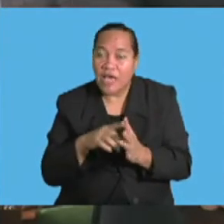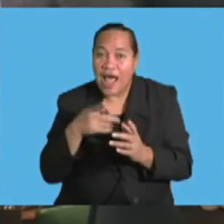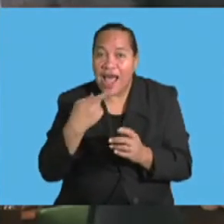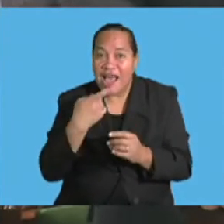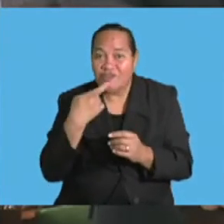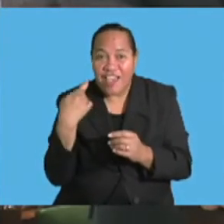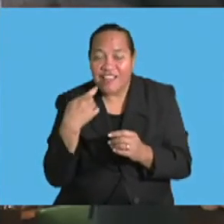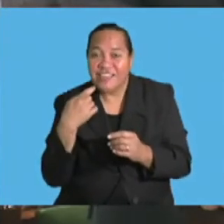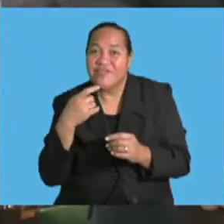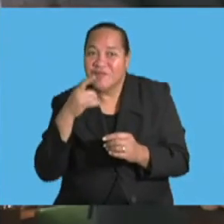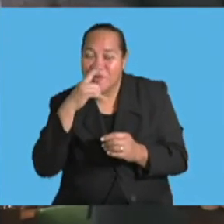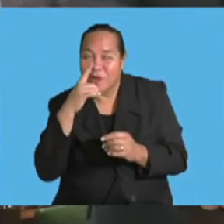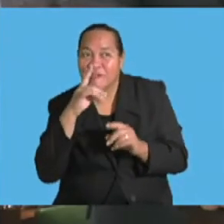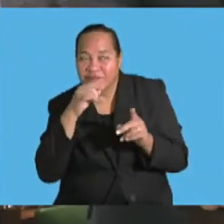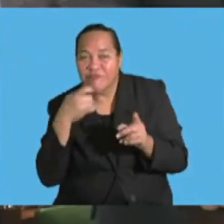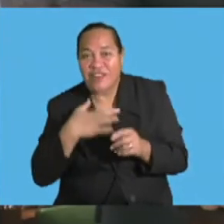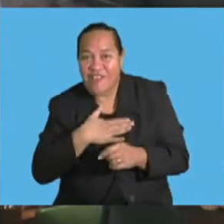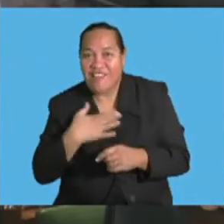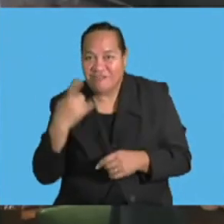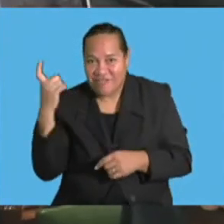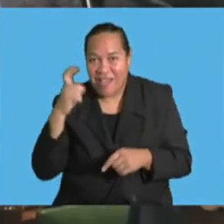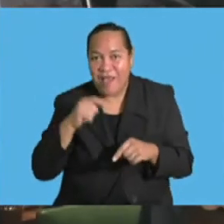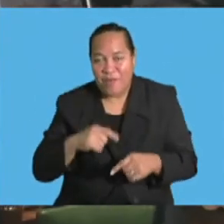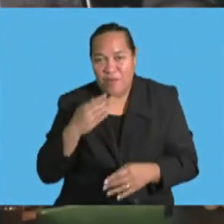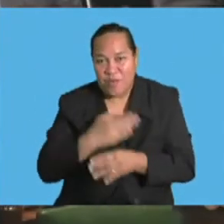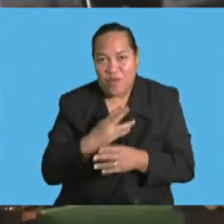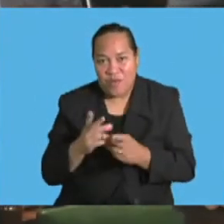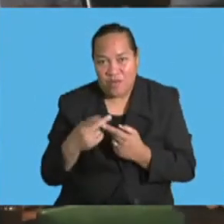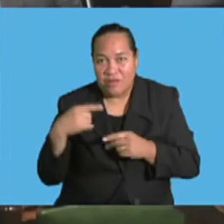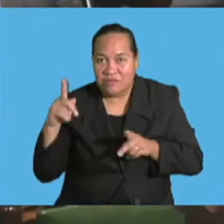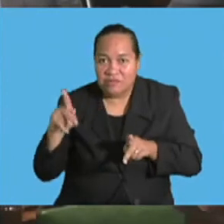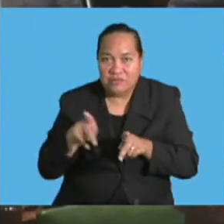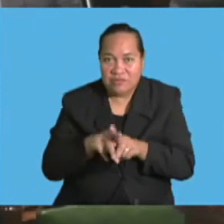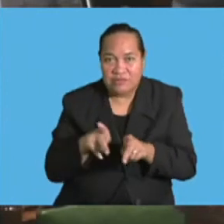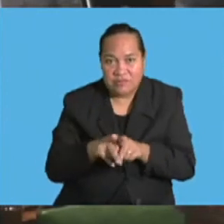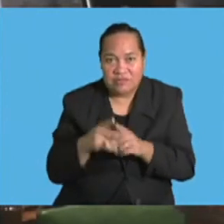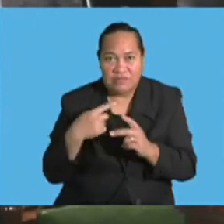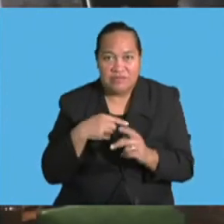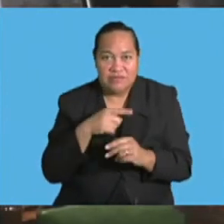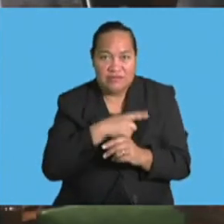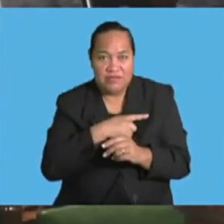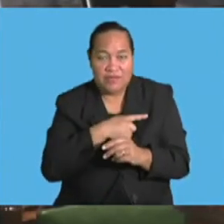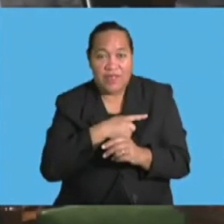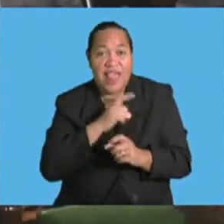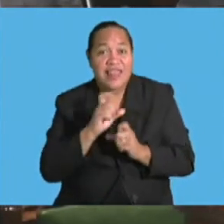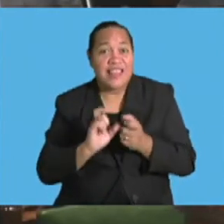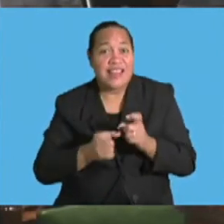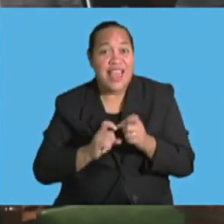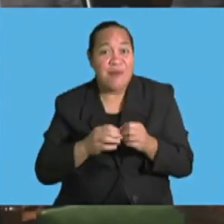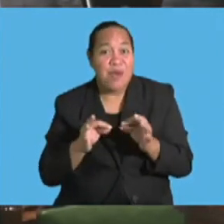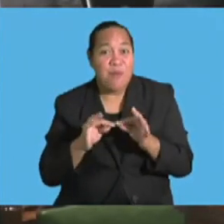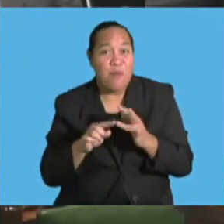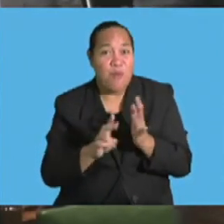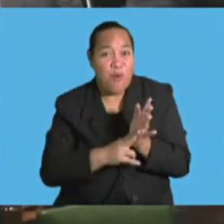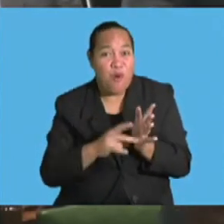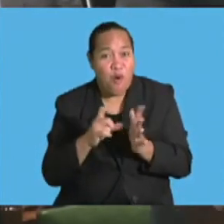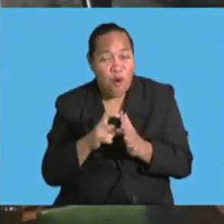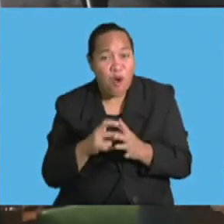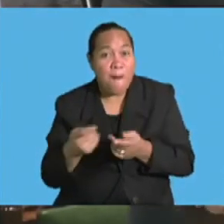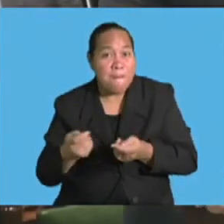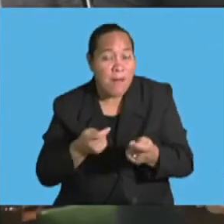working with our development partners to assist in crowding in private funds in the climate bond market at attractive and sustainable